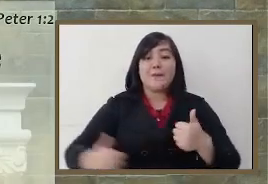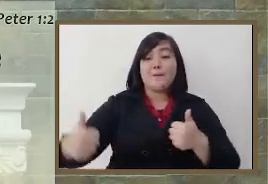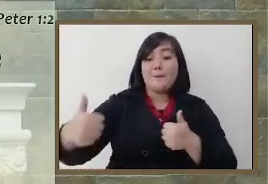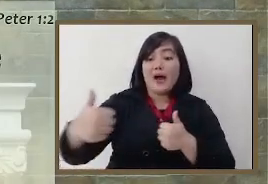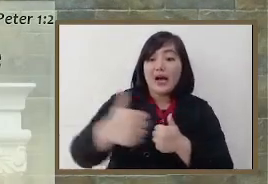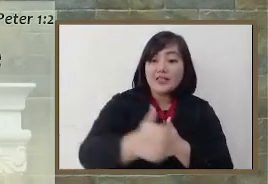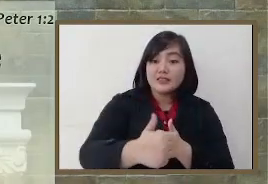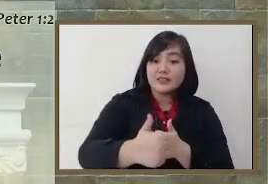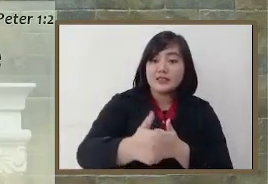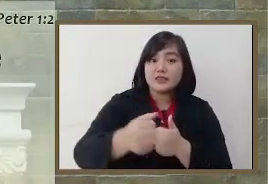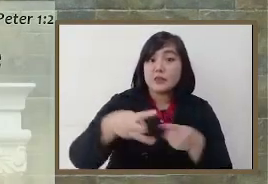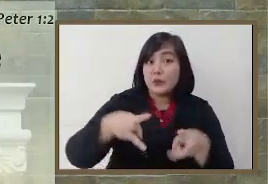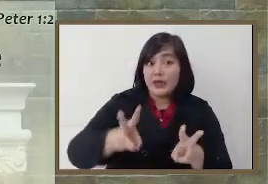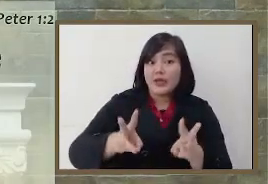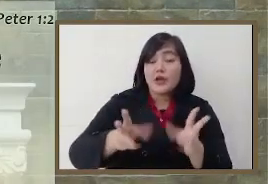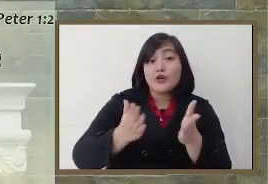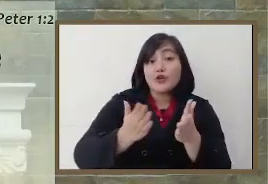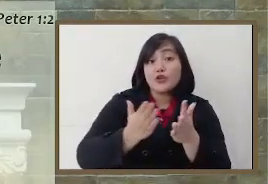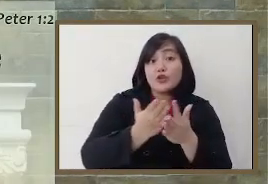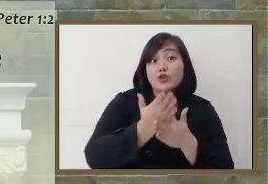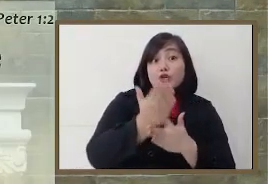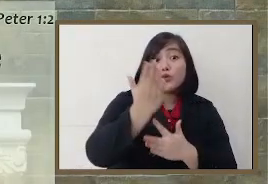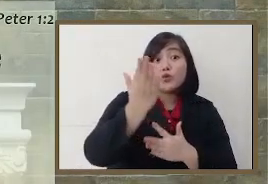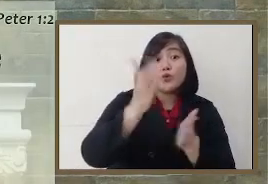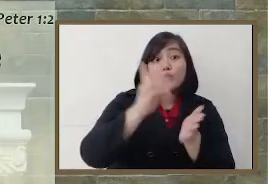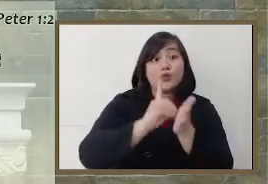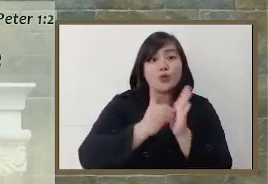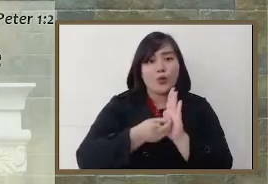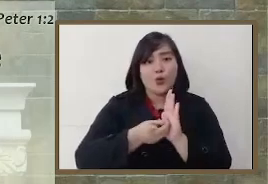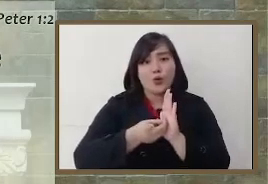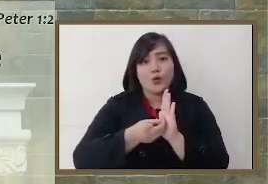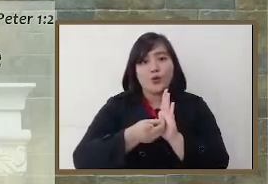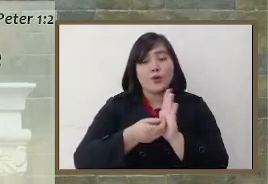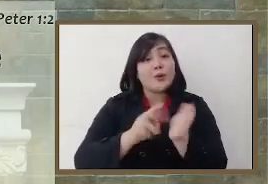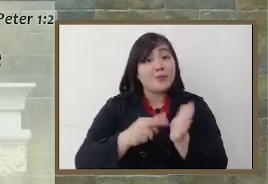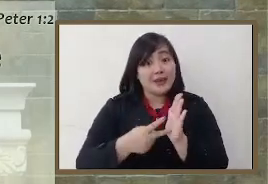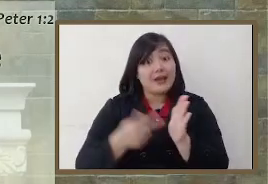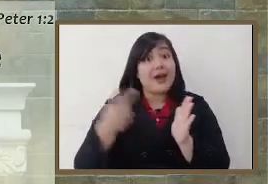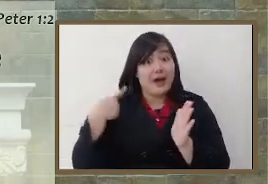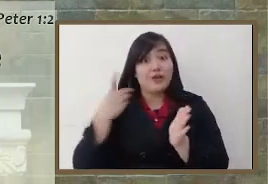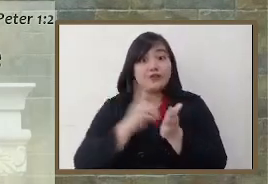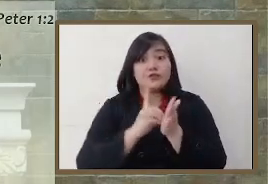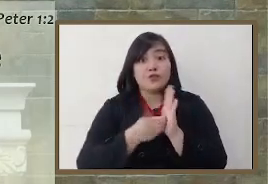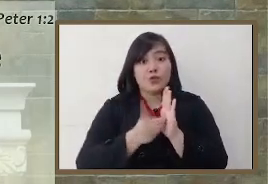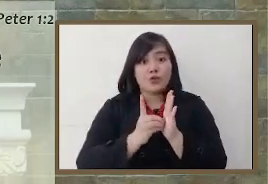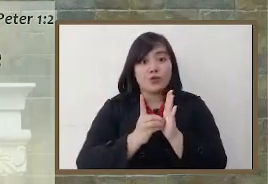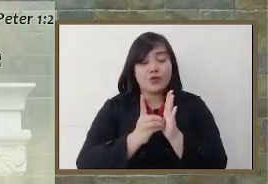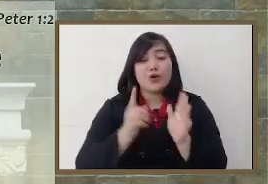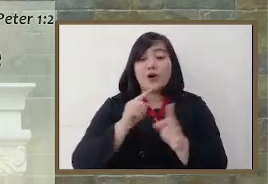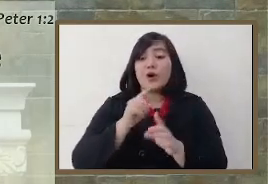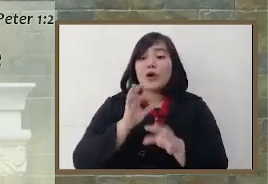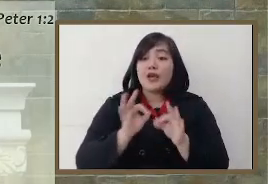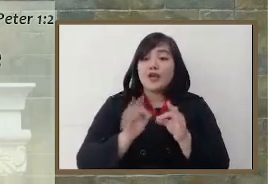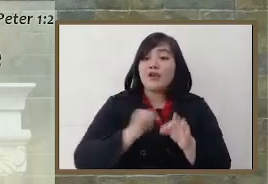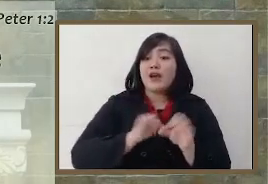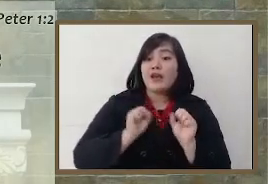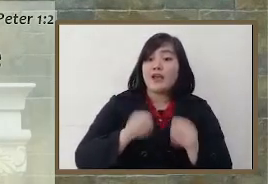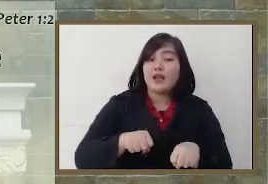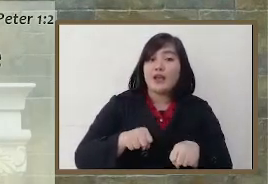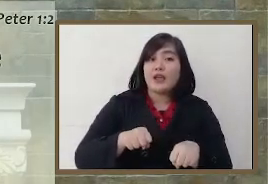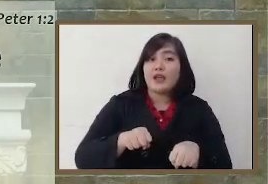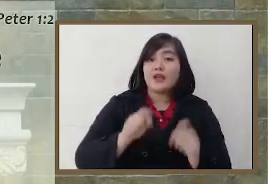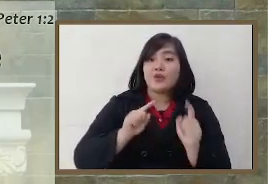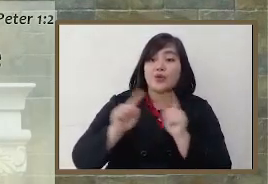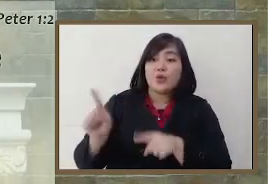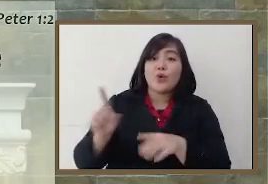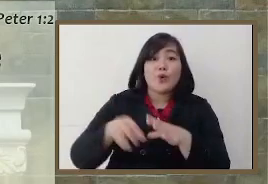is already existing. Okay? Kung makalabas man ako dyan, eh sapagkat may pintuan.